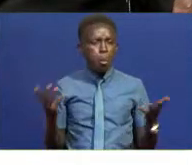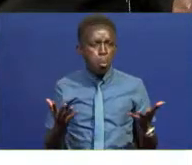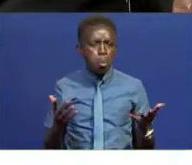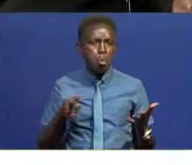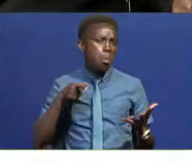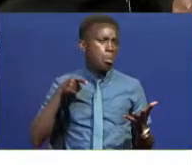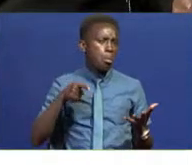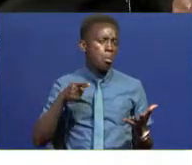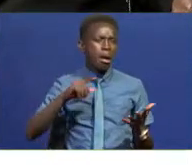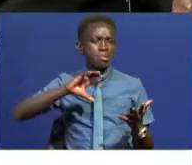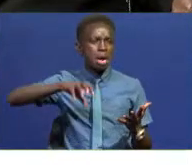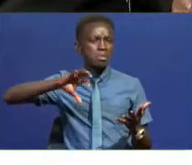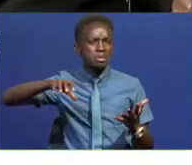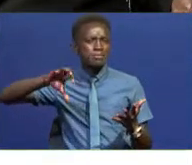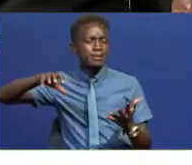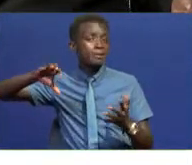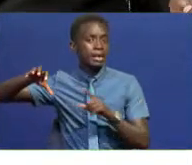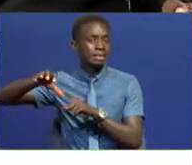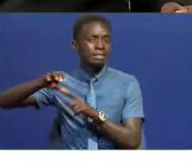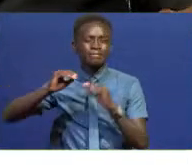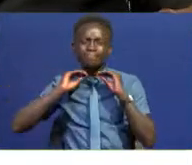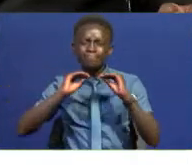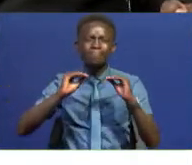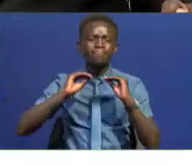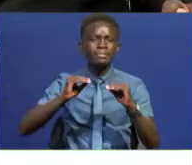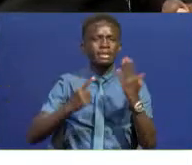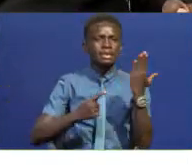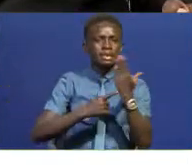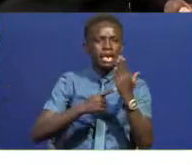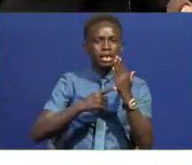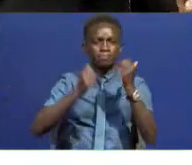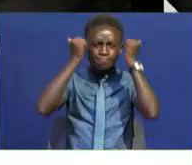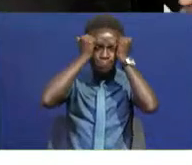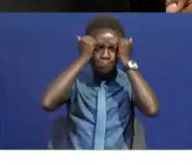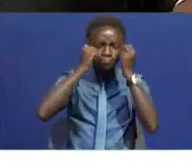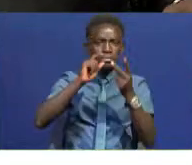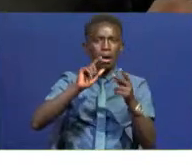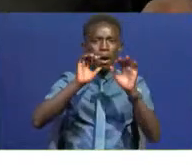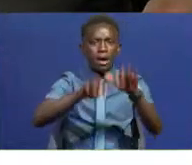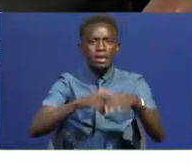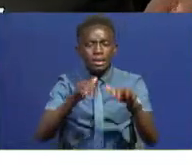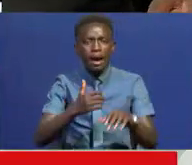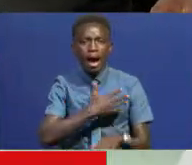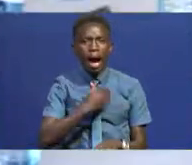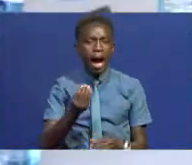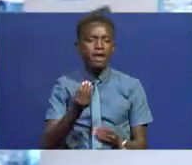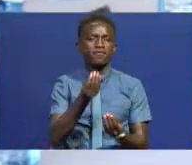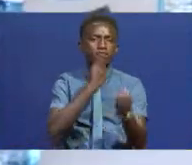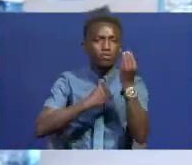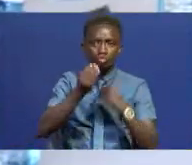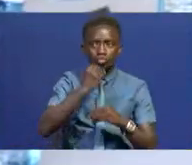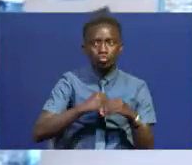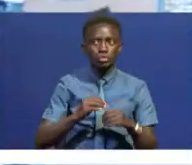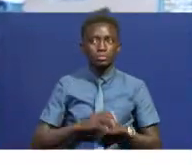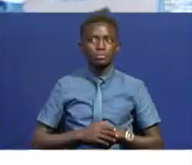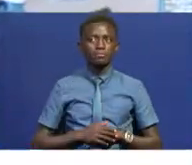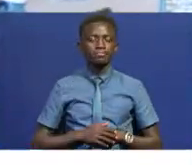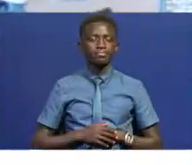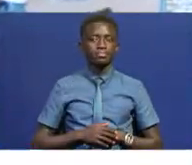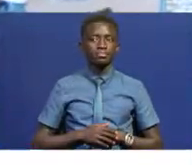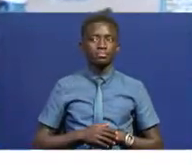teach pre-technical studies, agriculture and nutrition. More details in the county news roundup. Out of